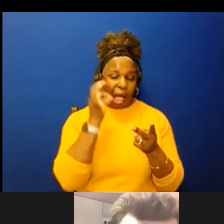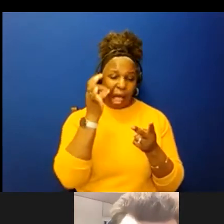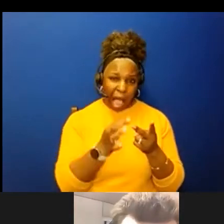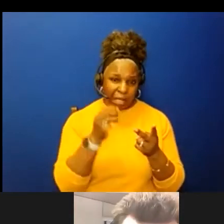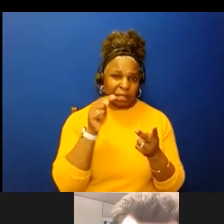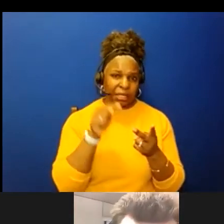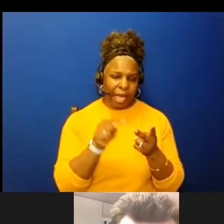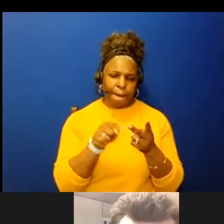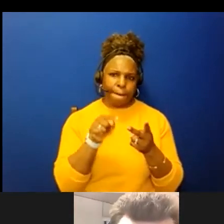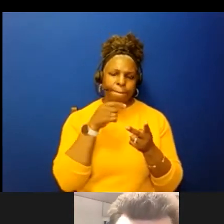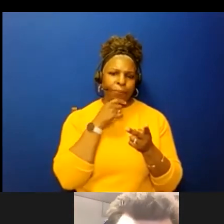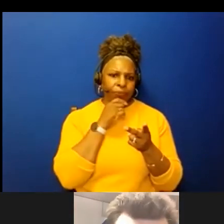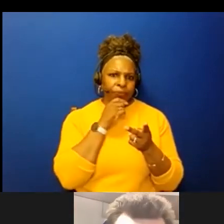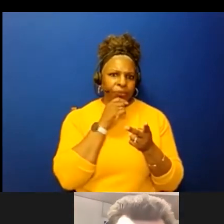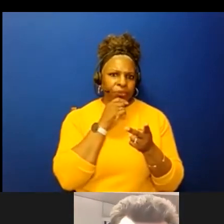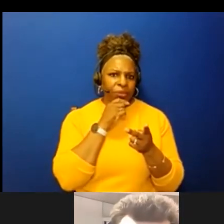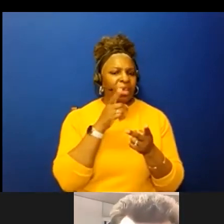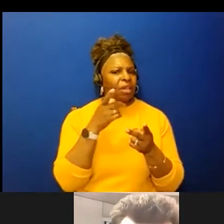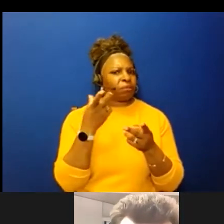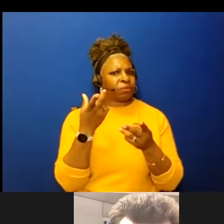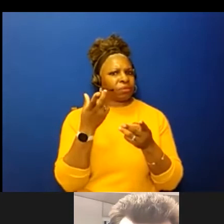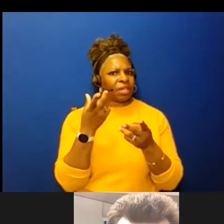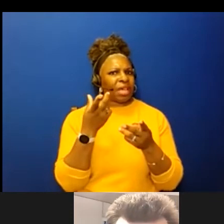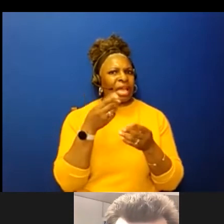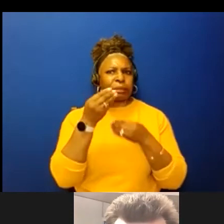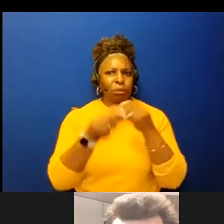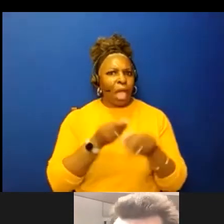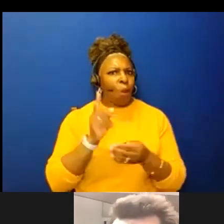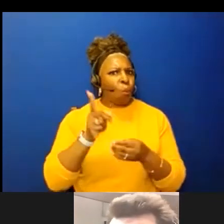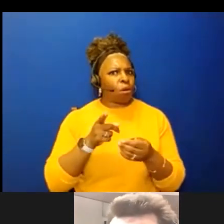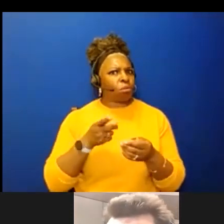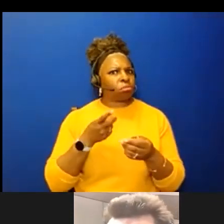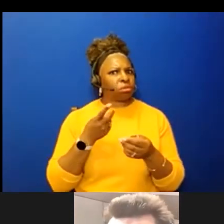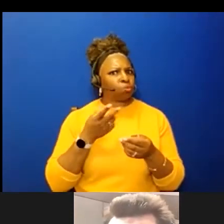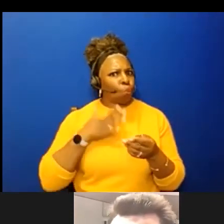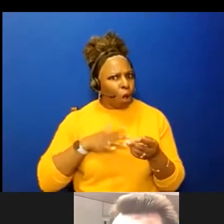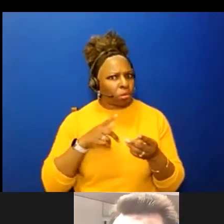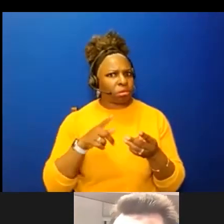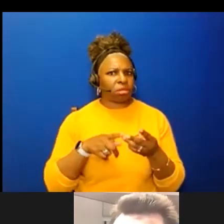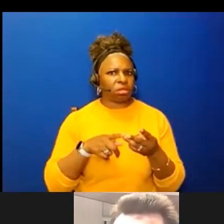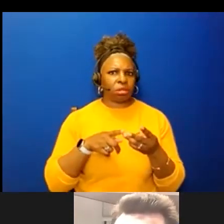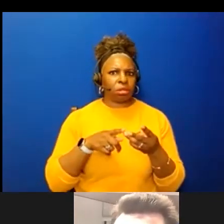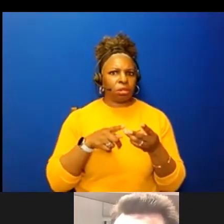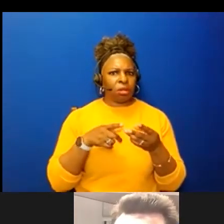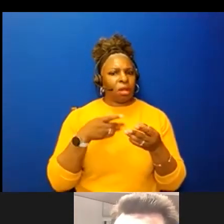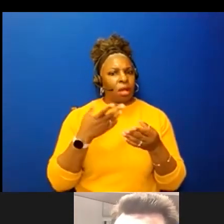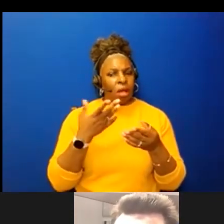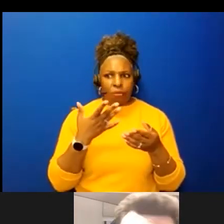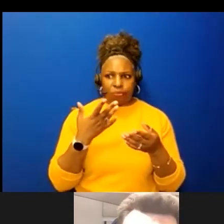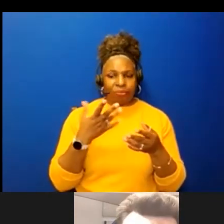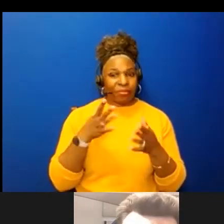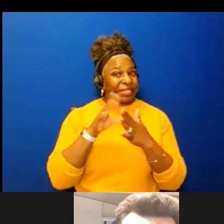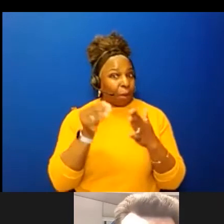them specifically what I'm looking for an organisation who deals with